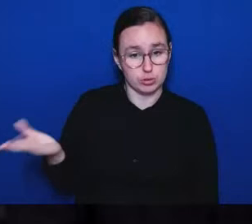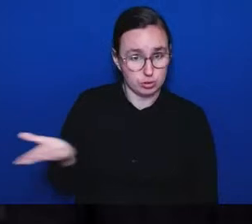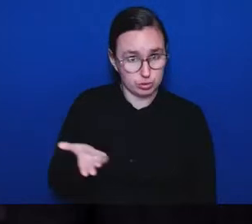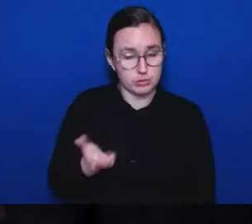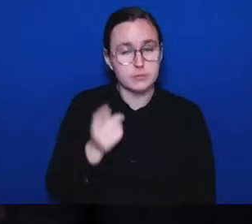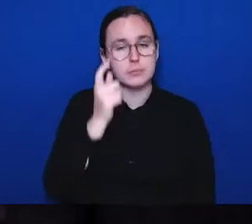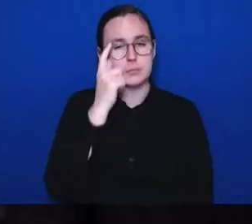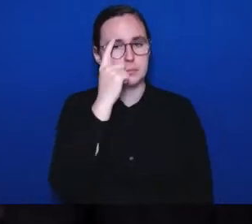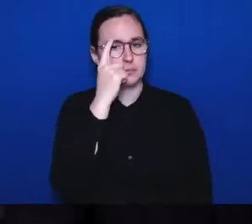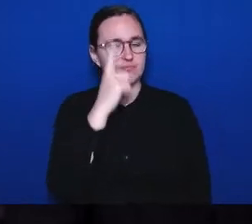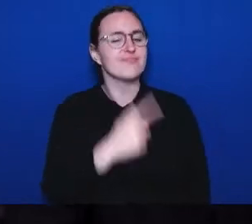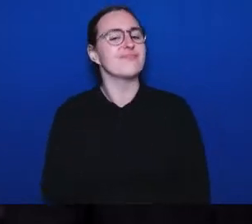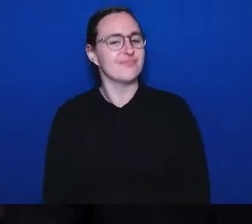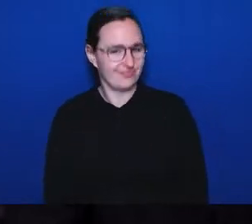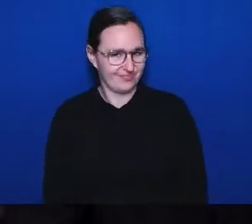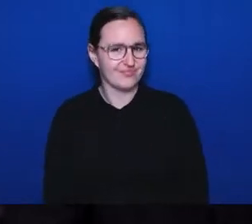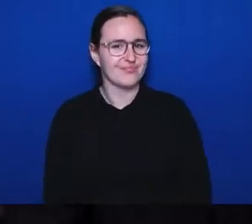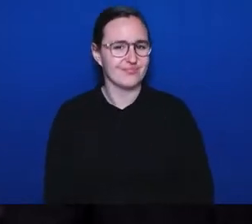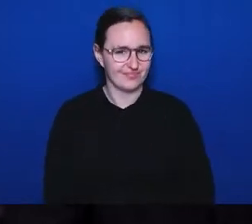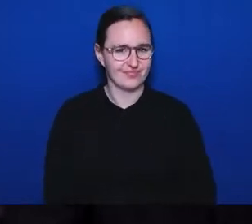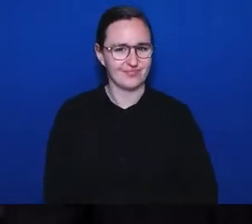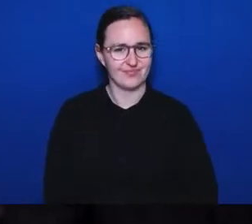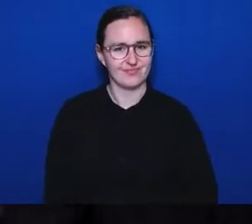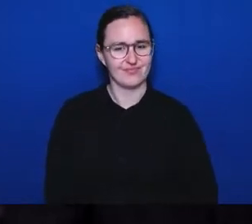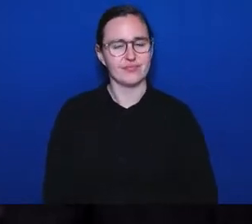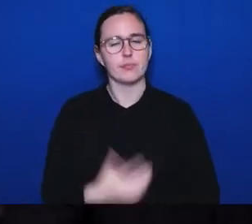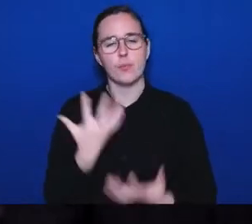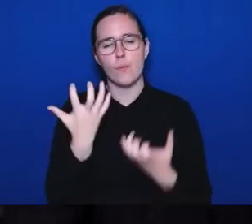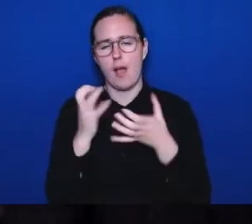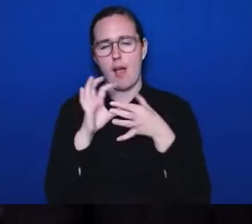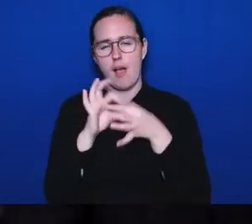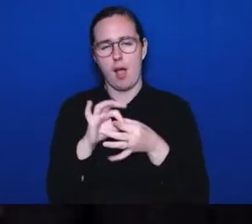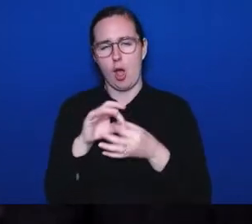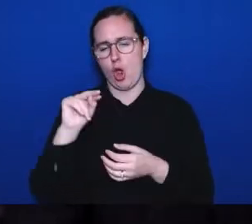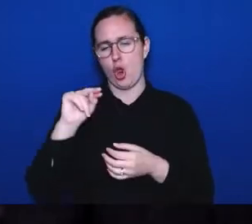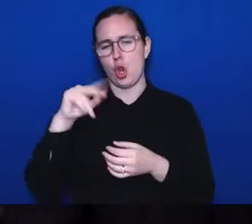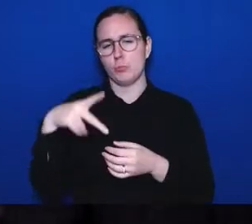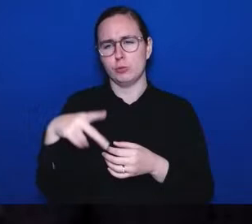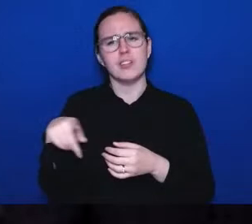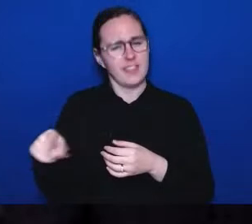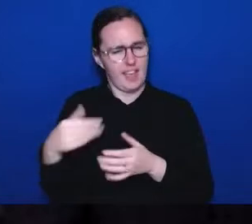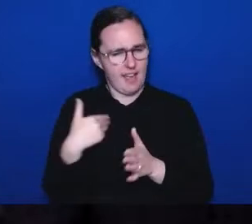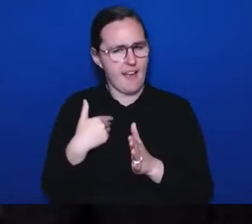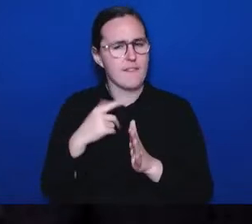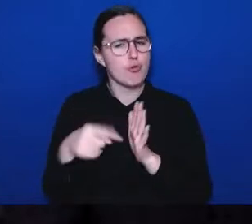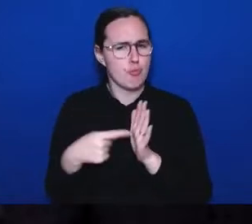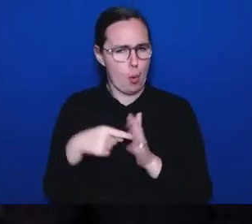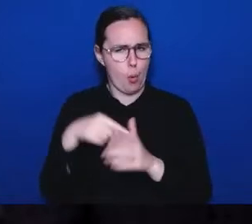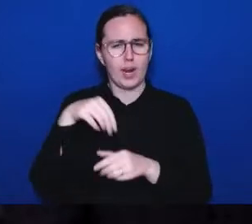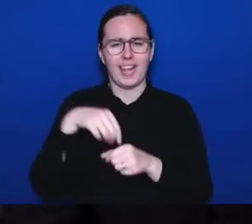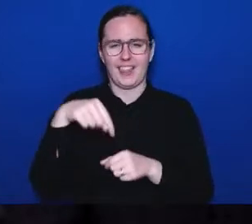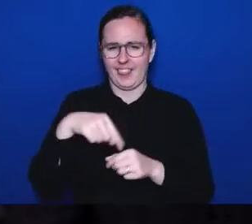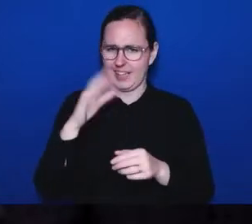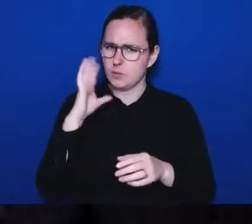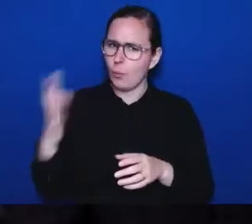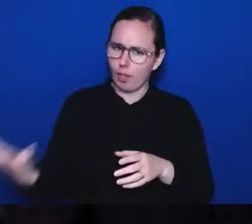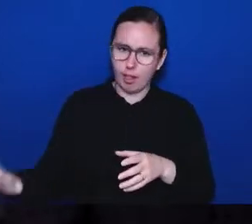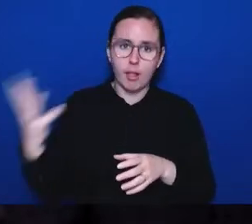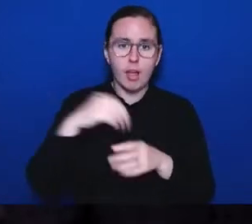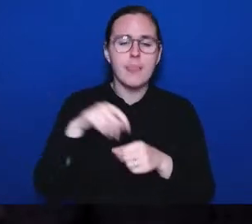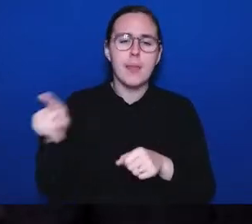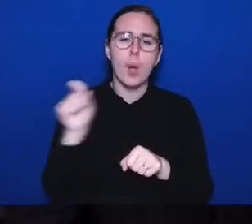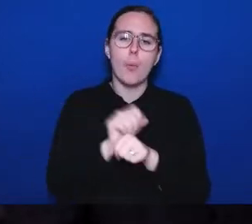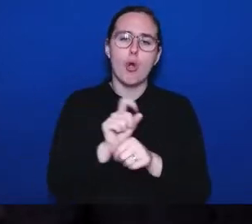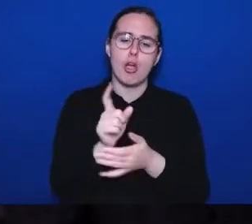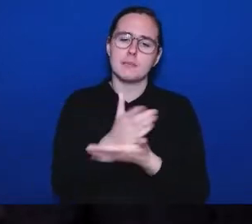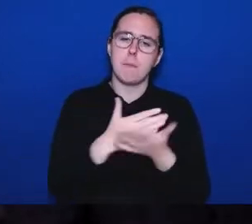nurse practitioners and many of our allied healthcare professionals to help provide team-based care. And we know that to manage all of our